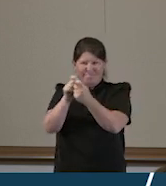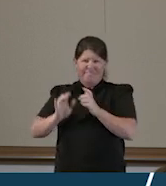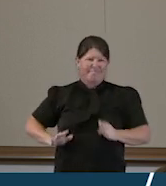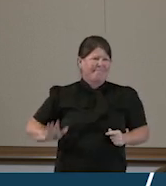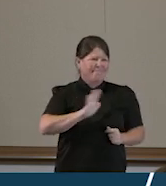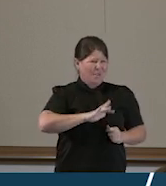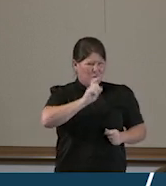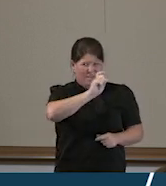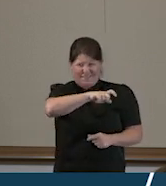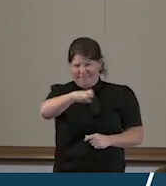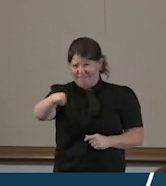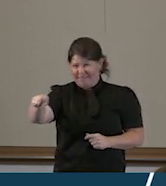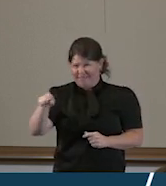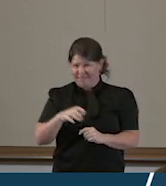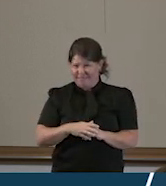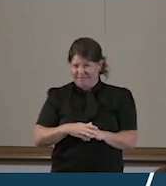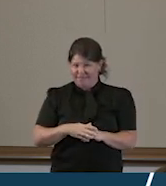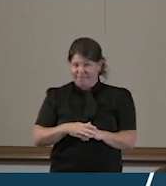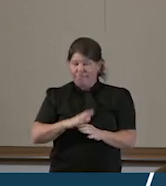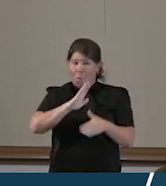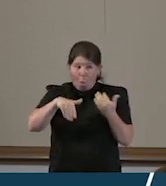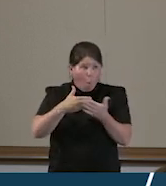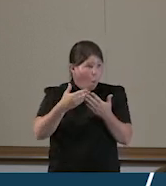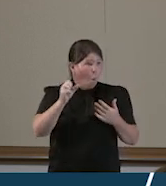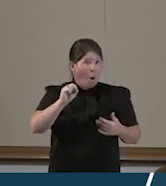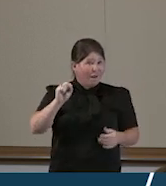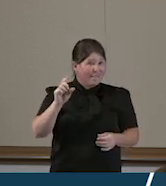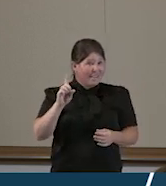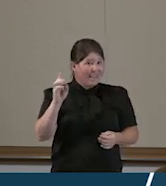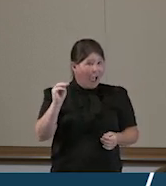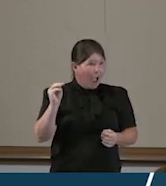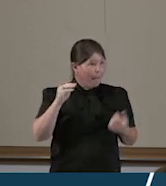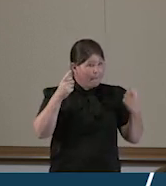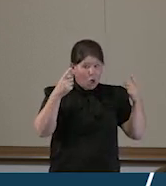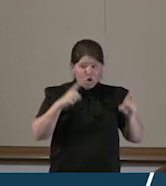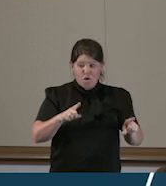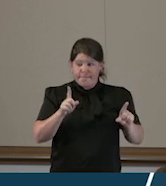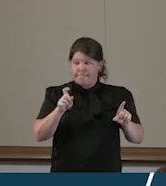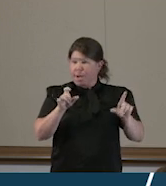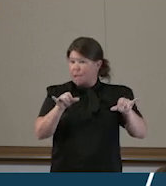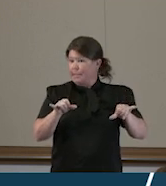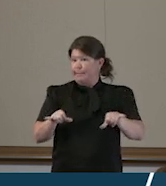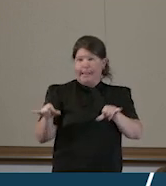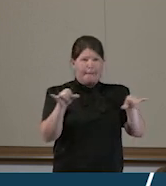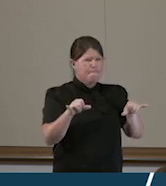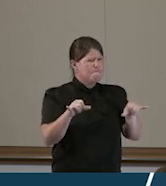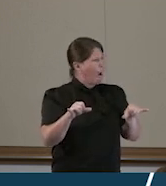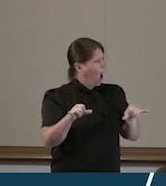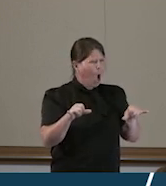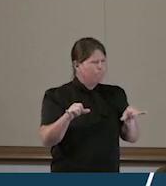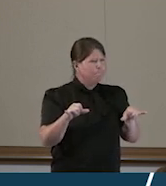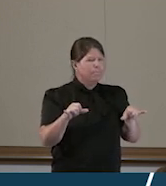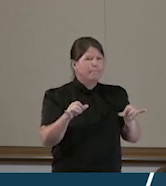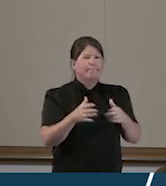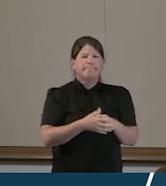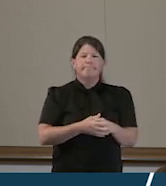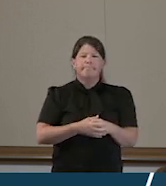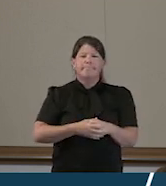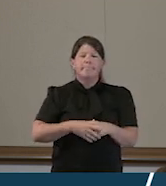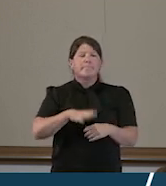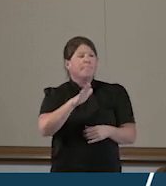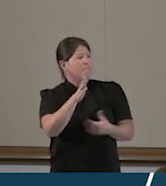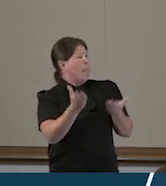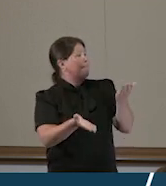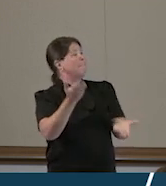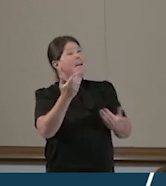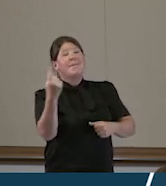same. And that is okay. The process may not look the same. I may have someone who comes